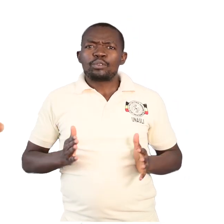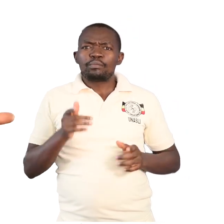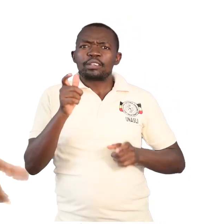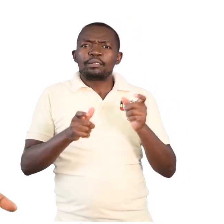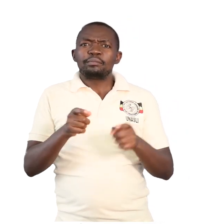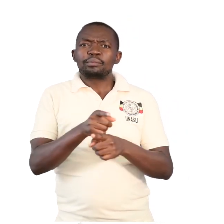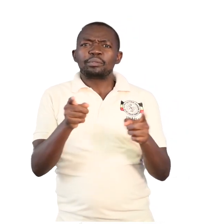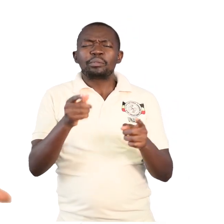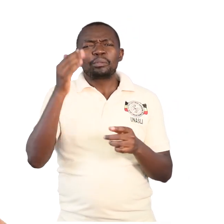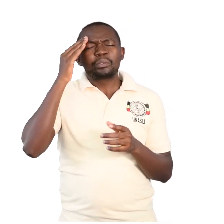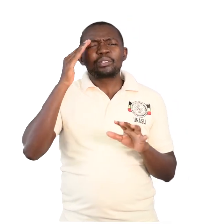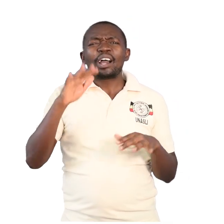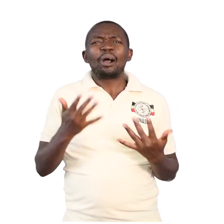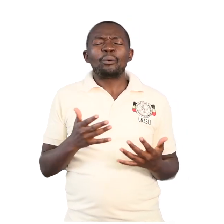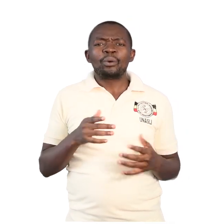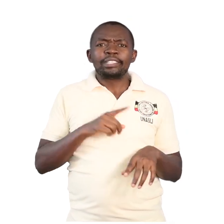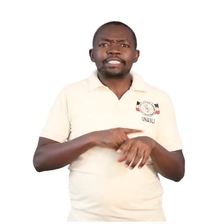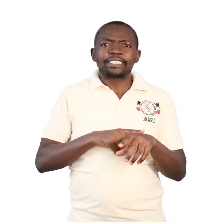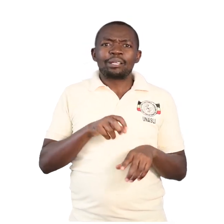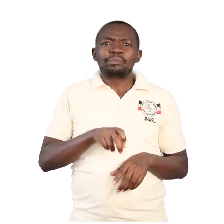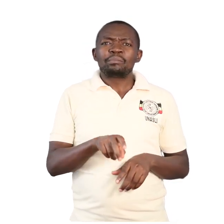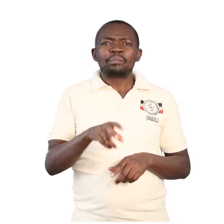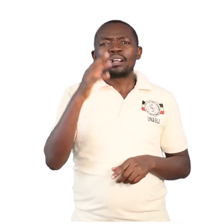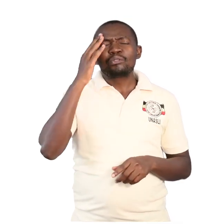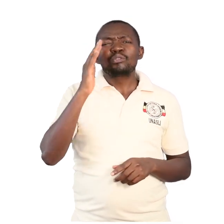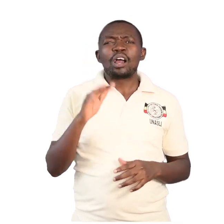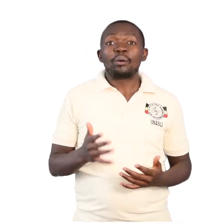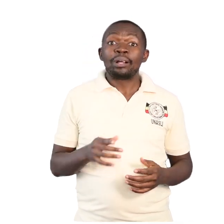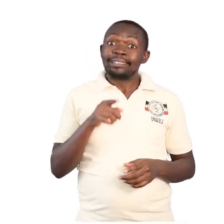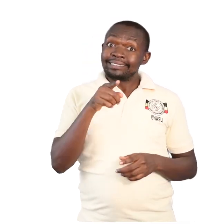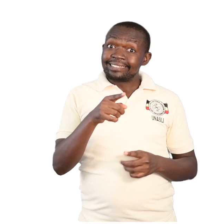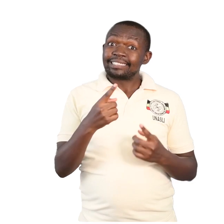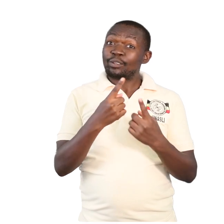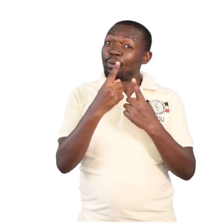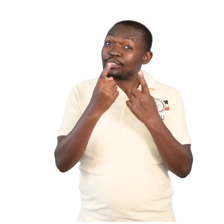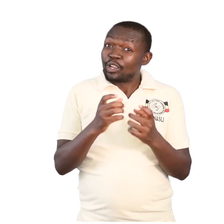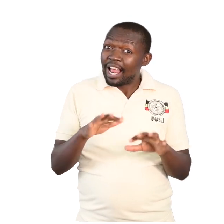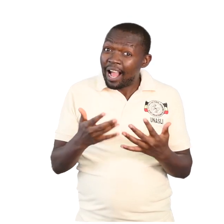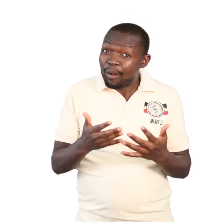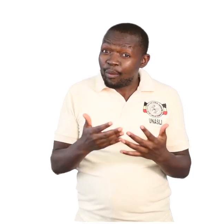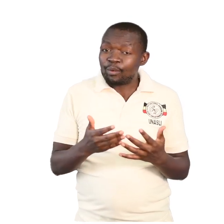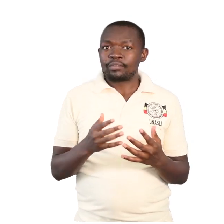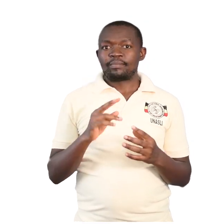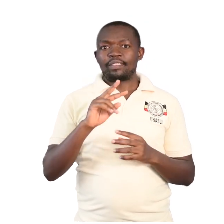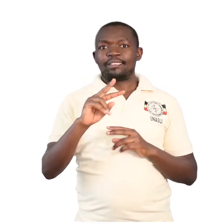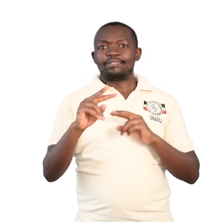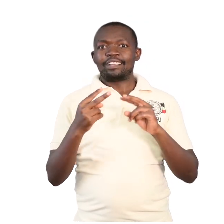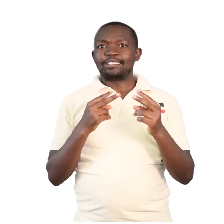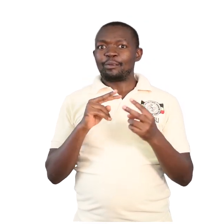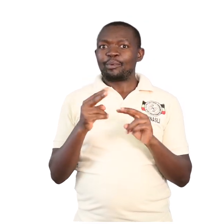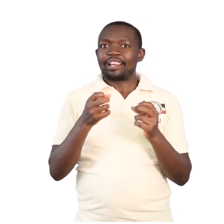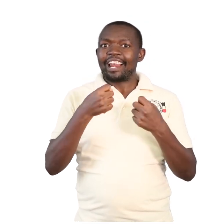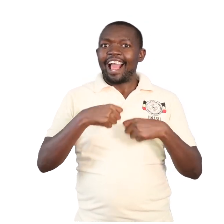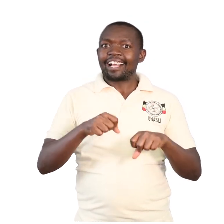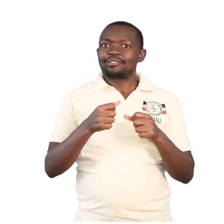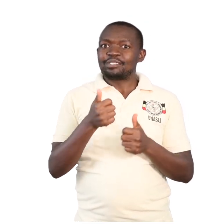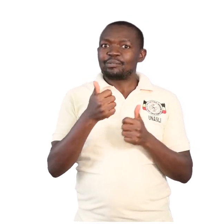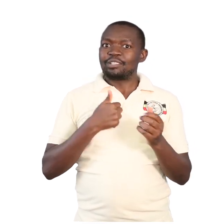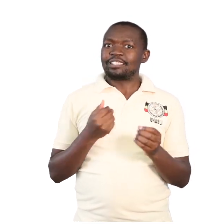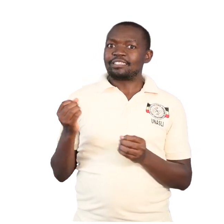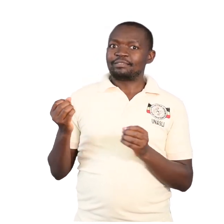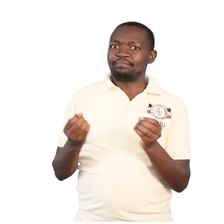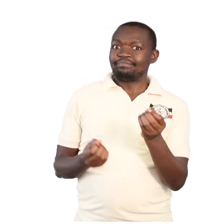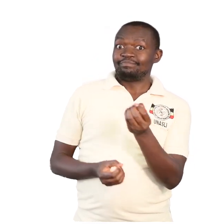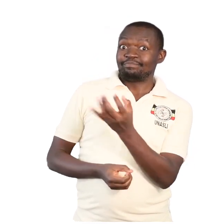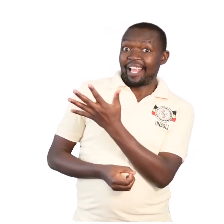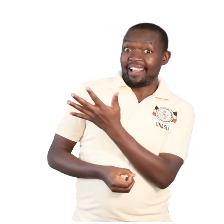or how slow they are moving? This question will be answered by the activity that I'm going to leave with you.